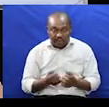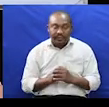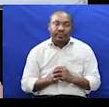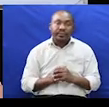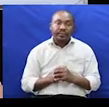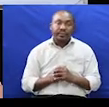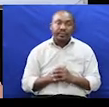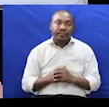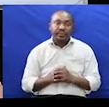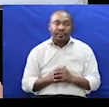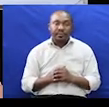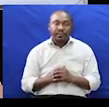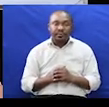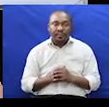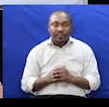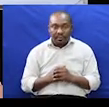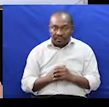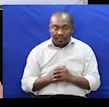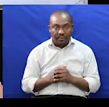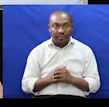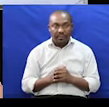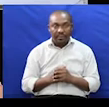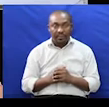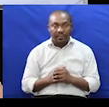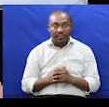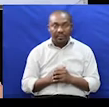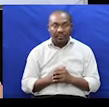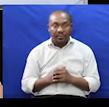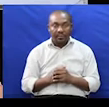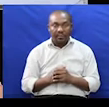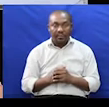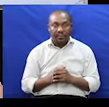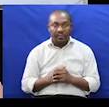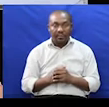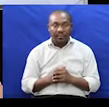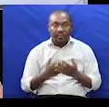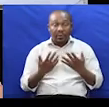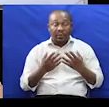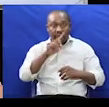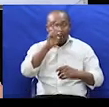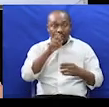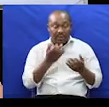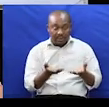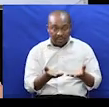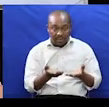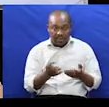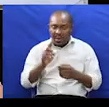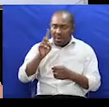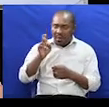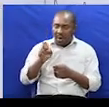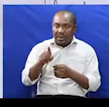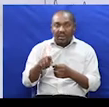terminology that we need to know. It is known as the molar solution. And then the question is, class, what is the